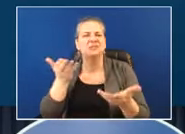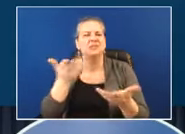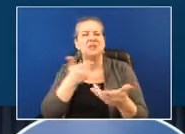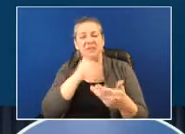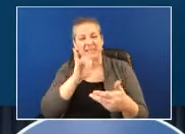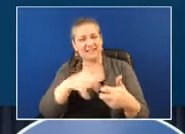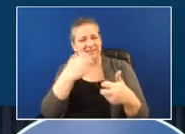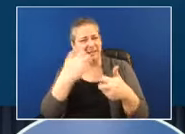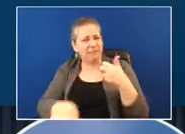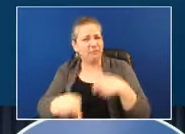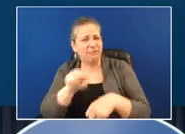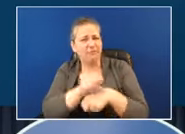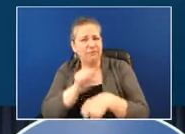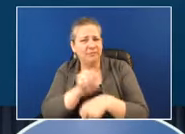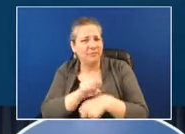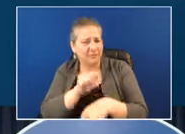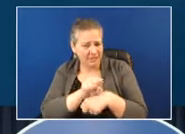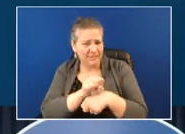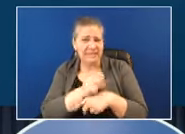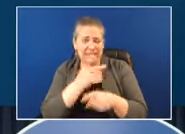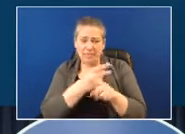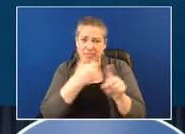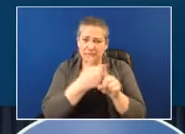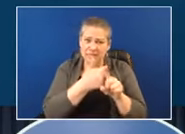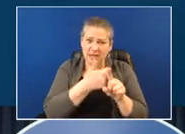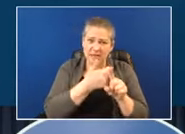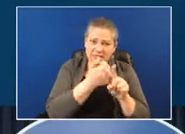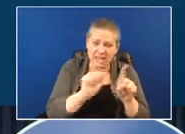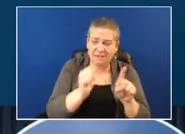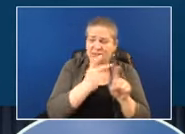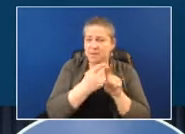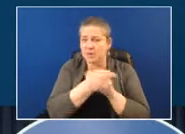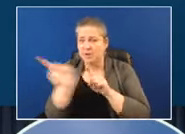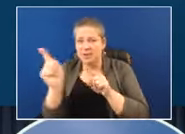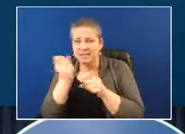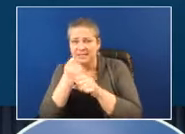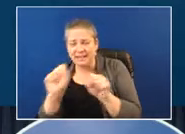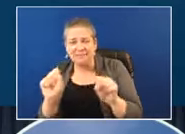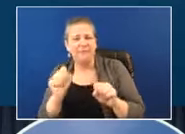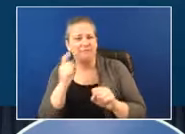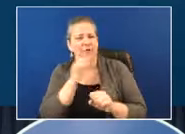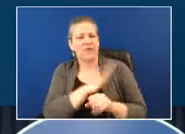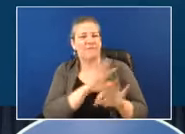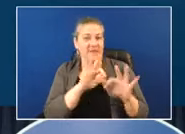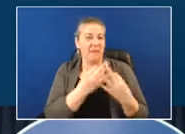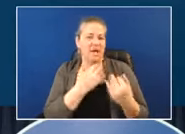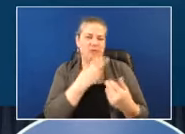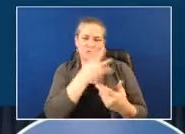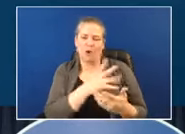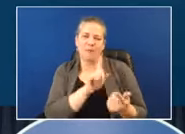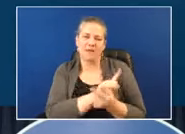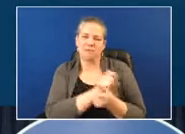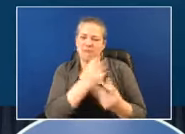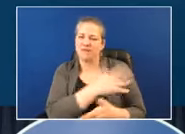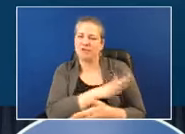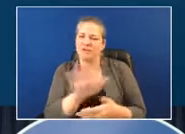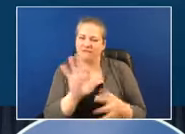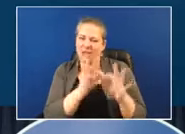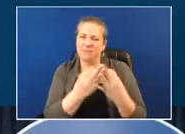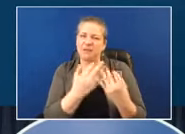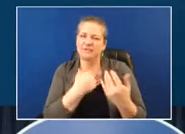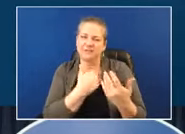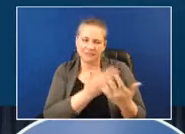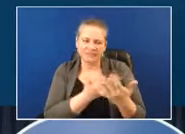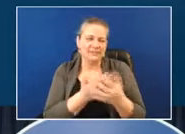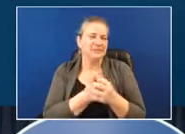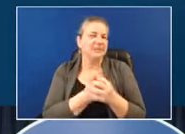situations, and they can keep themselves safe so they can go home to so many of the families I saw and met that day. No matter the emergency